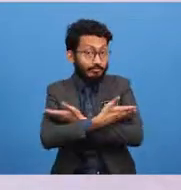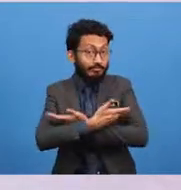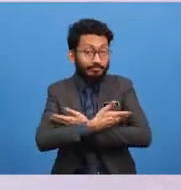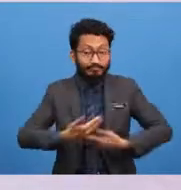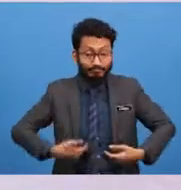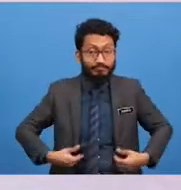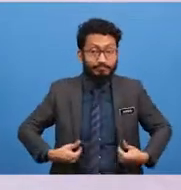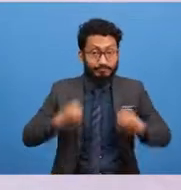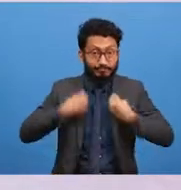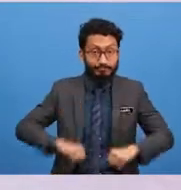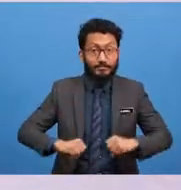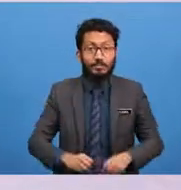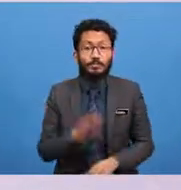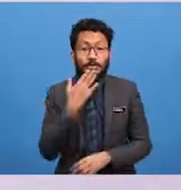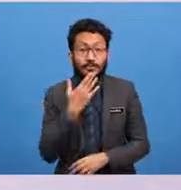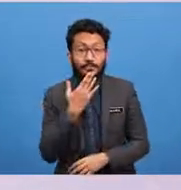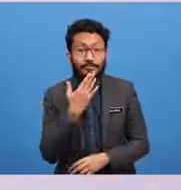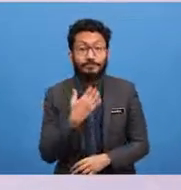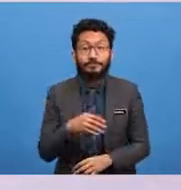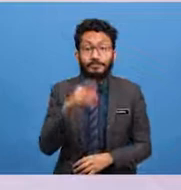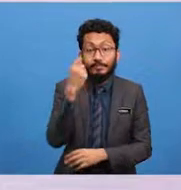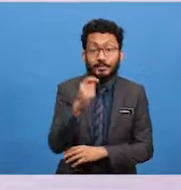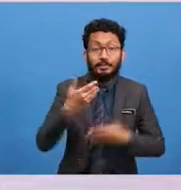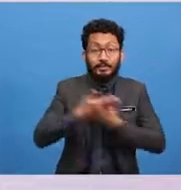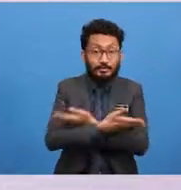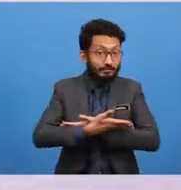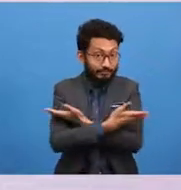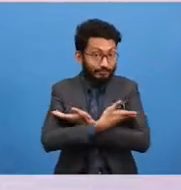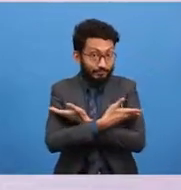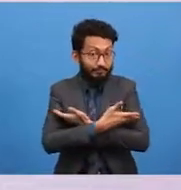What's the color of the t-shirt?